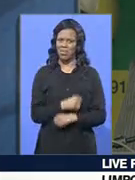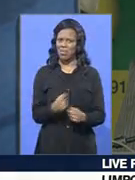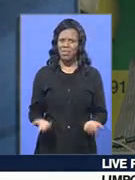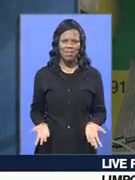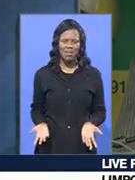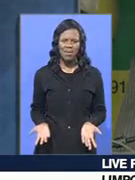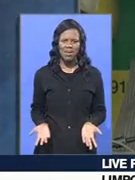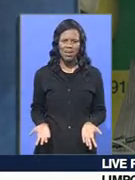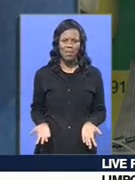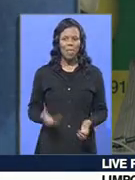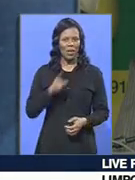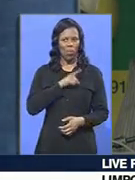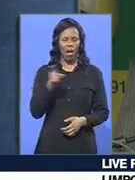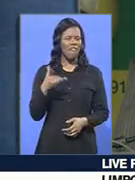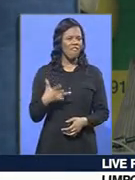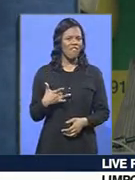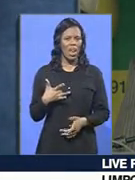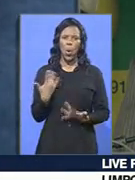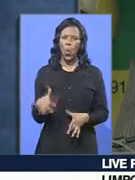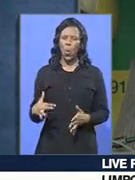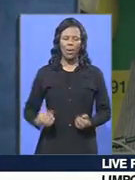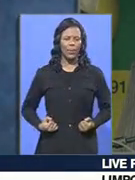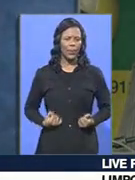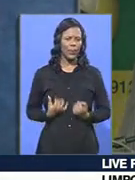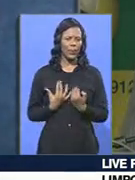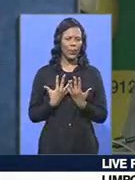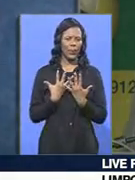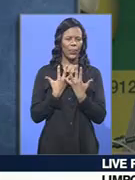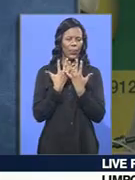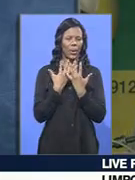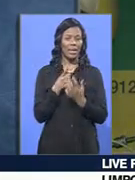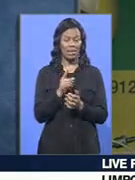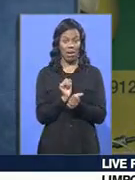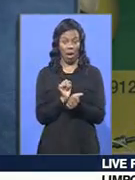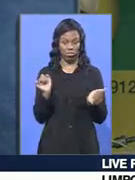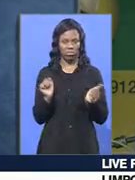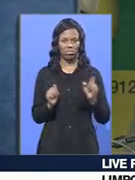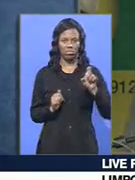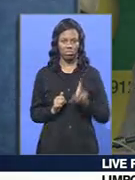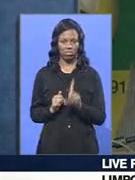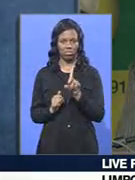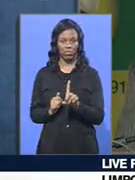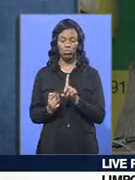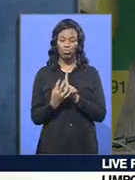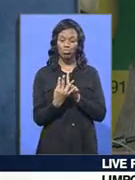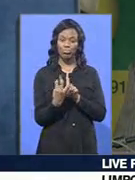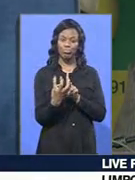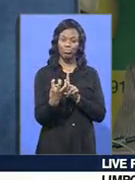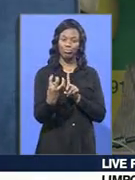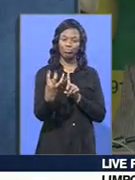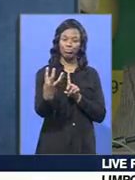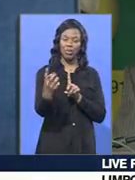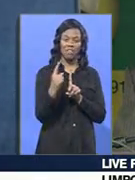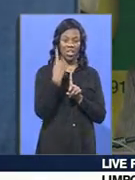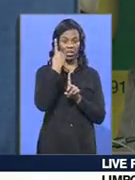why that feeling. He addressed the nation for the first time from